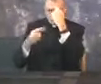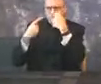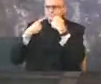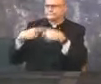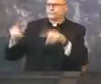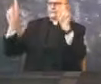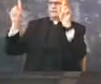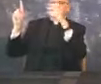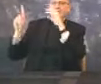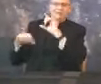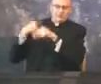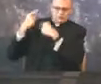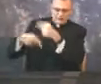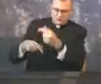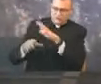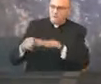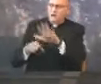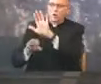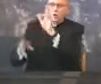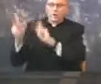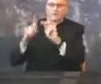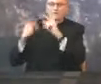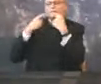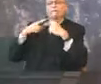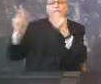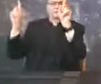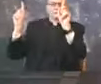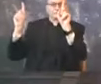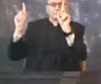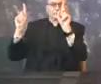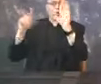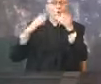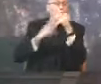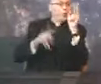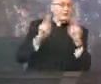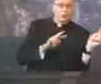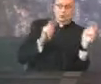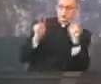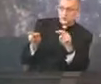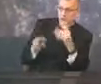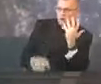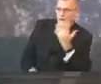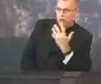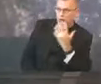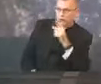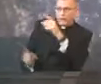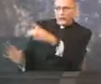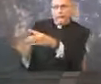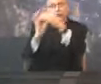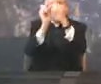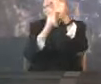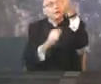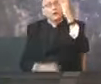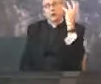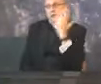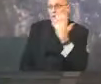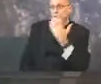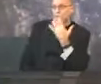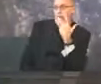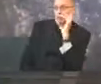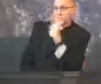offspring among the peoples. All who see them shall acknowledge them as a race the Lord